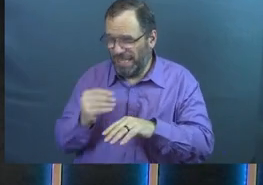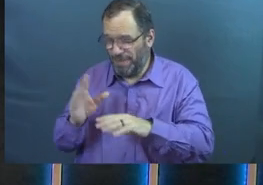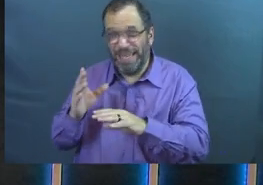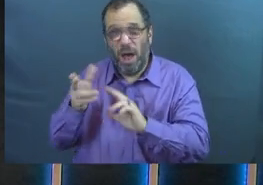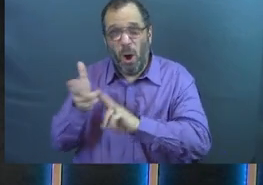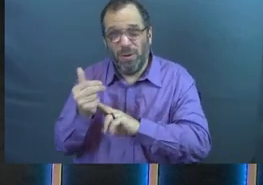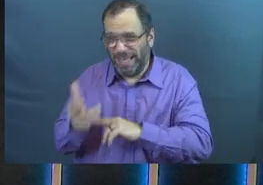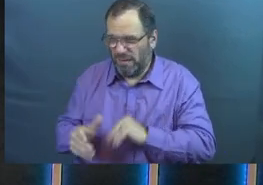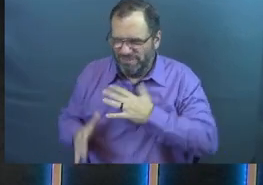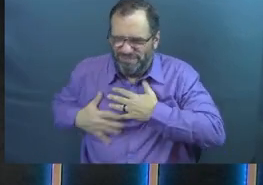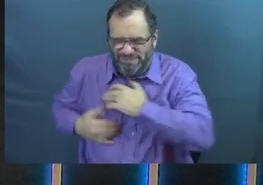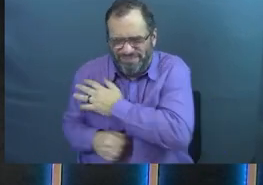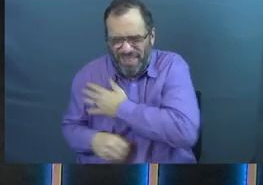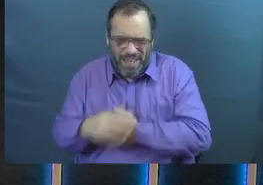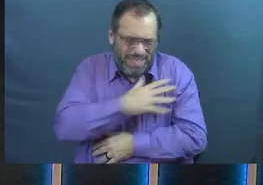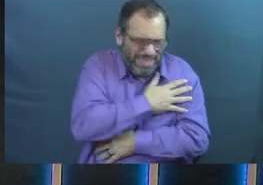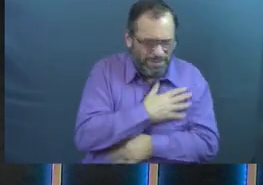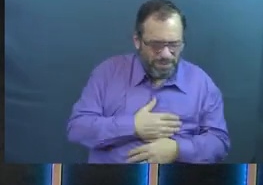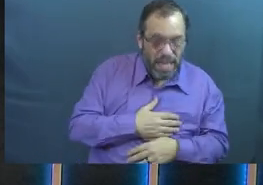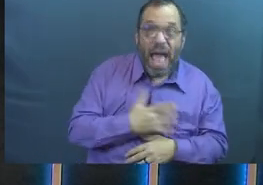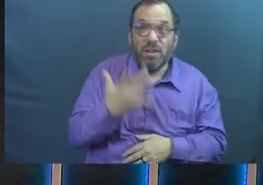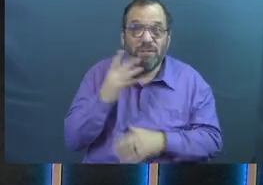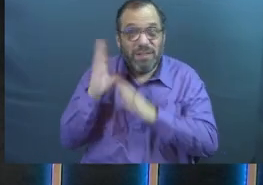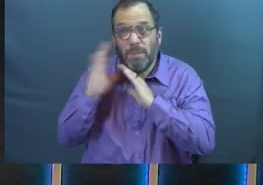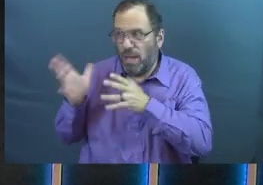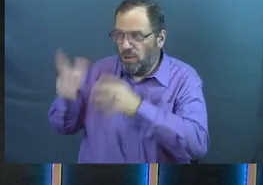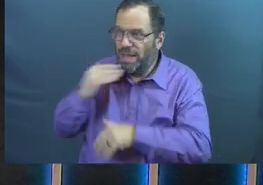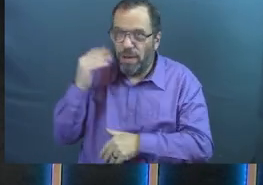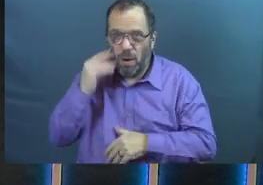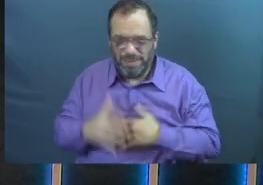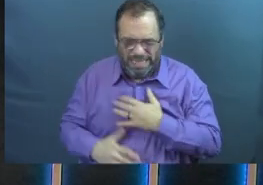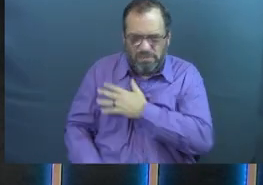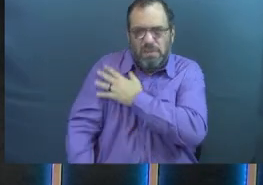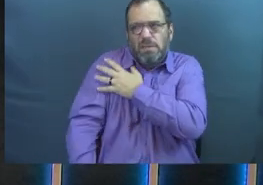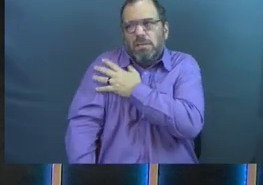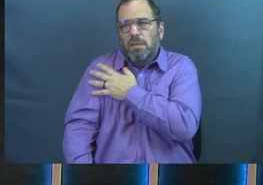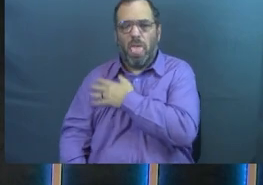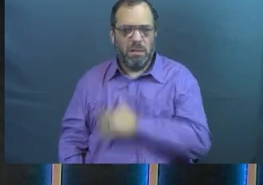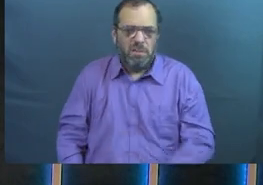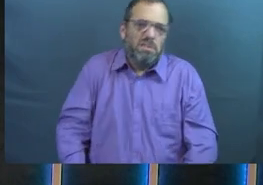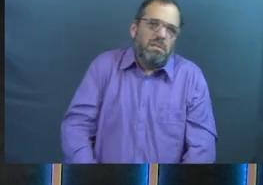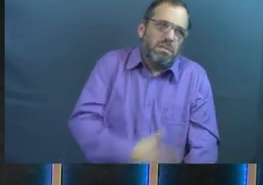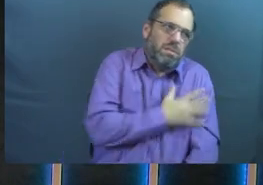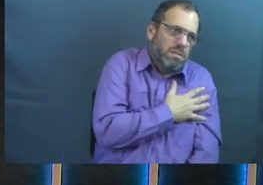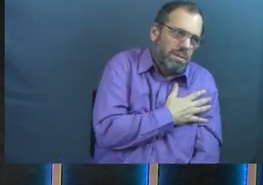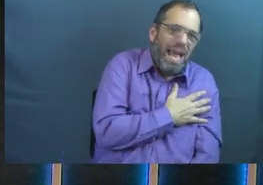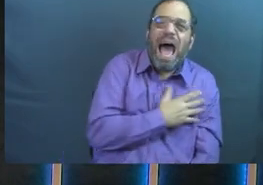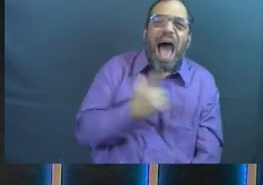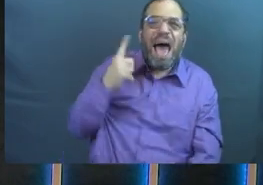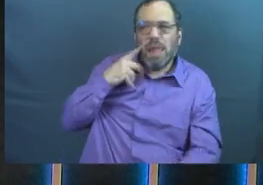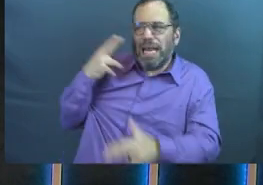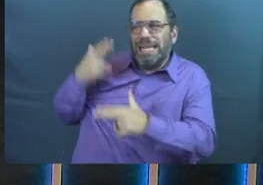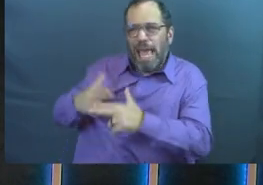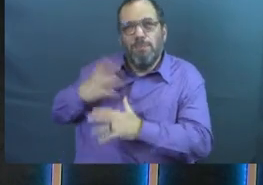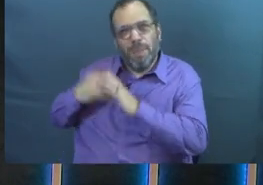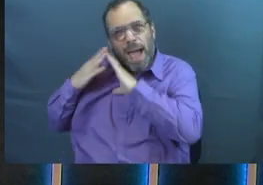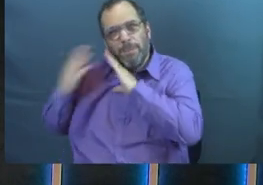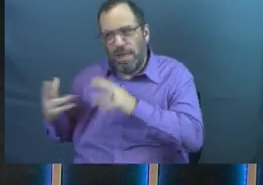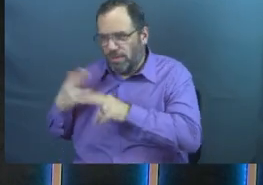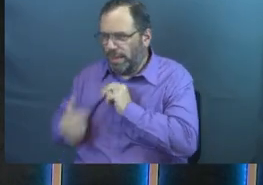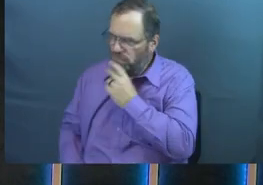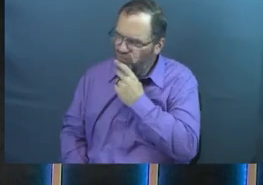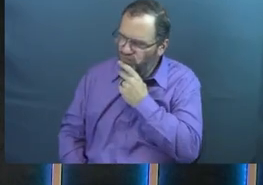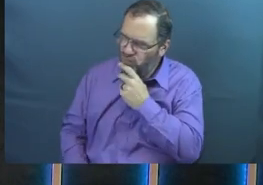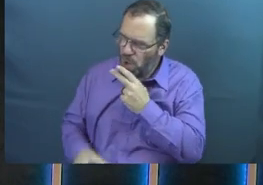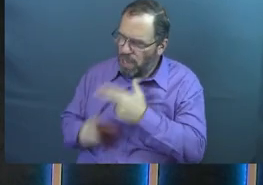that you're not used to, and you don't have your favorite pillow with you because you left that at home. I've thought about naming my pillow. I love my pillow so